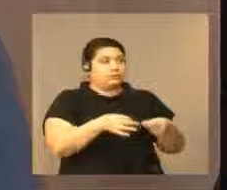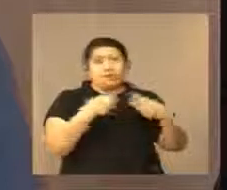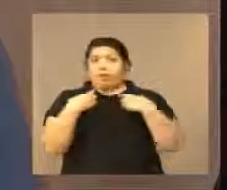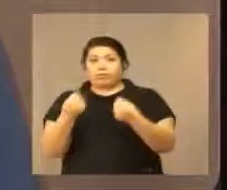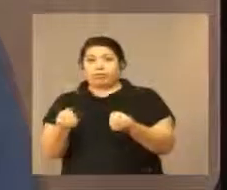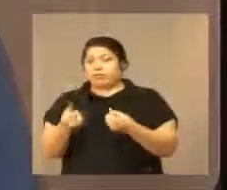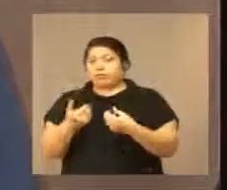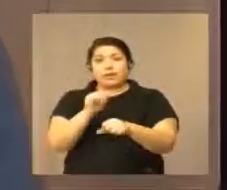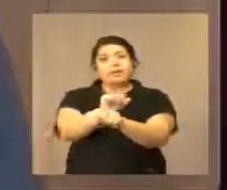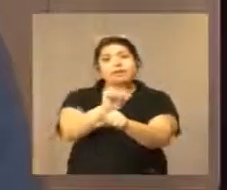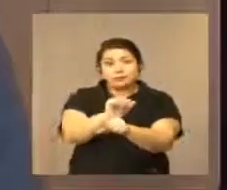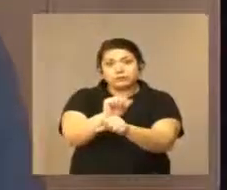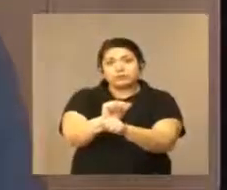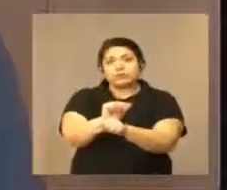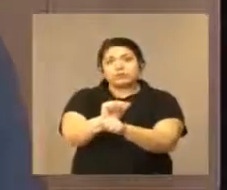employment,